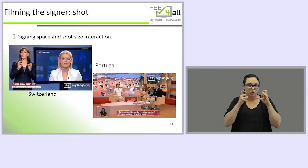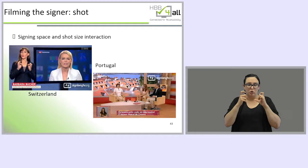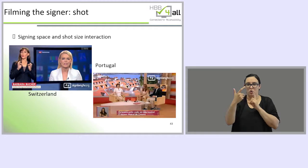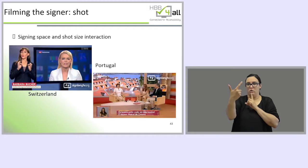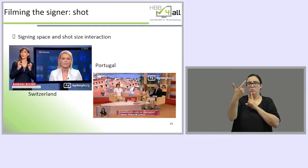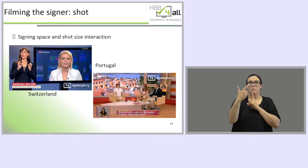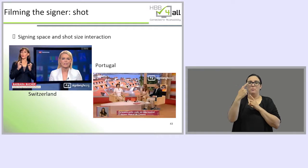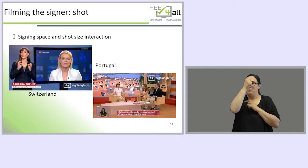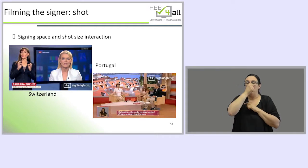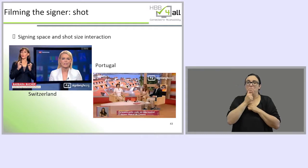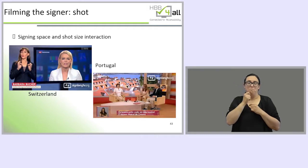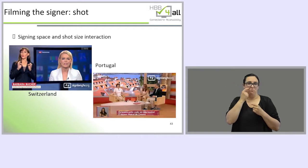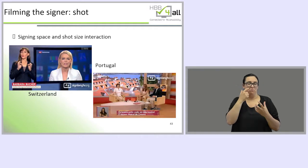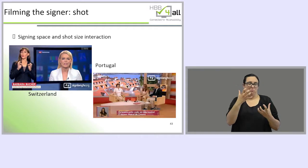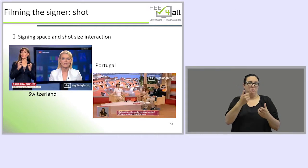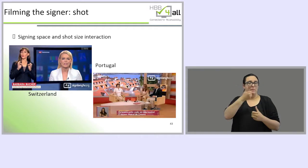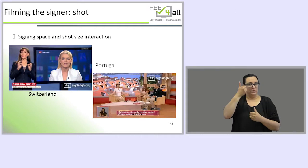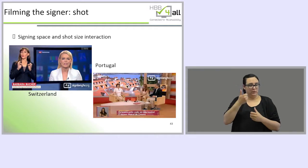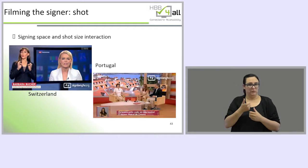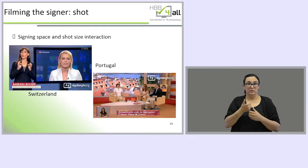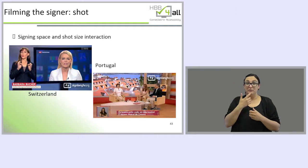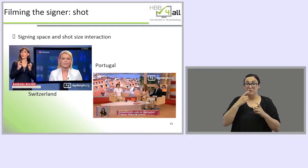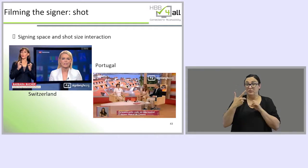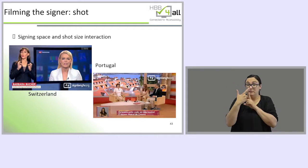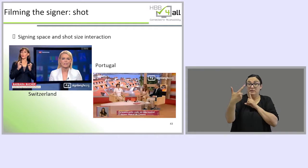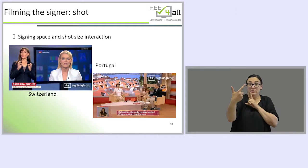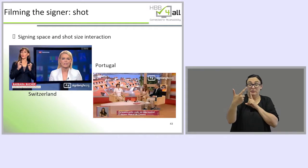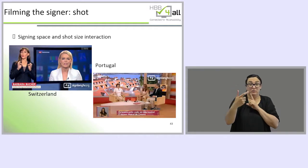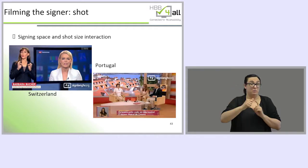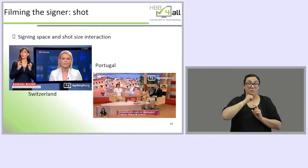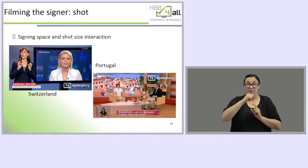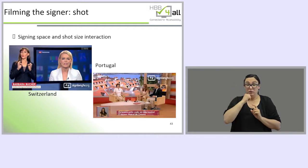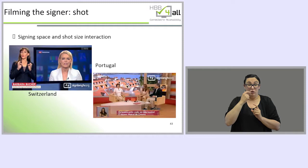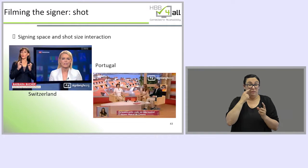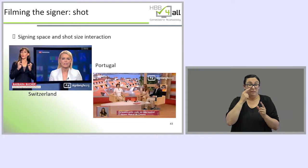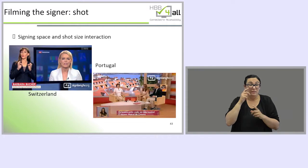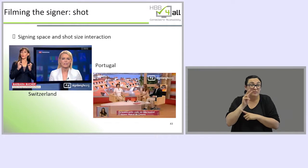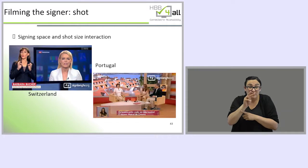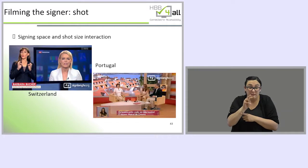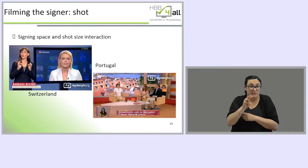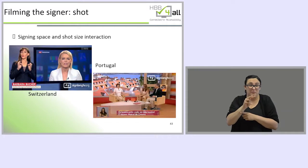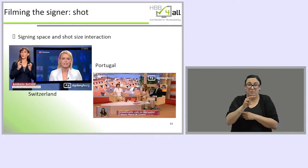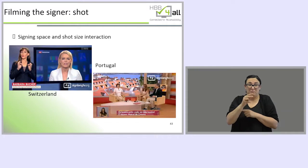facial expressions can be discernible. Otherwise, it would be very difficult to discriminate an